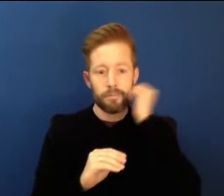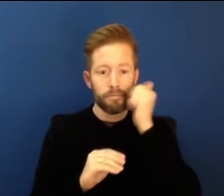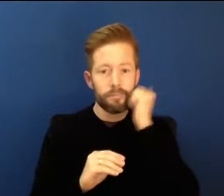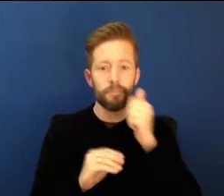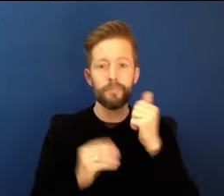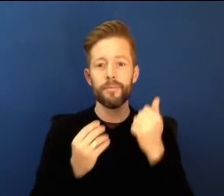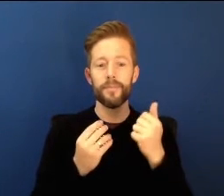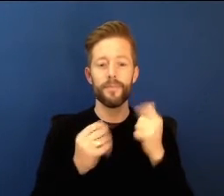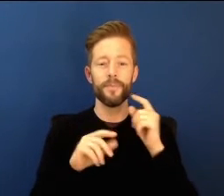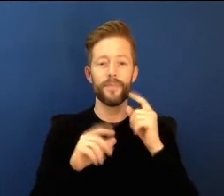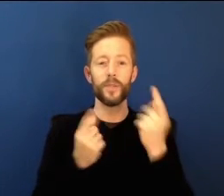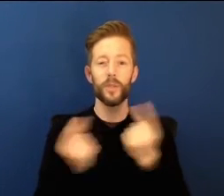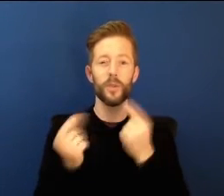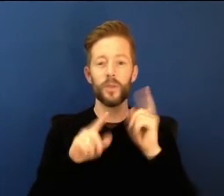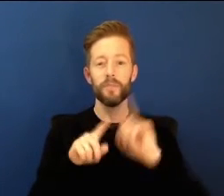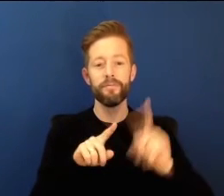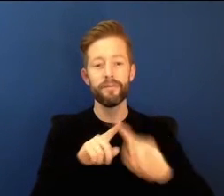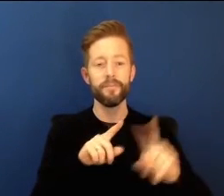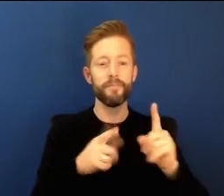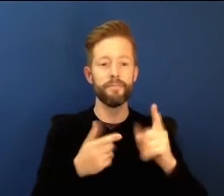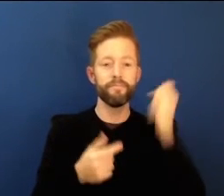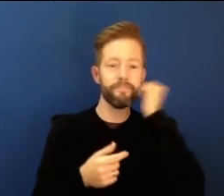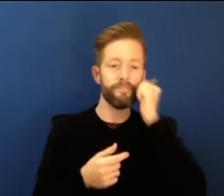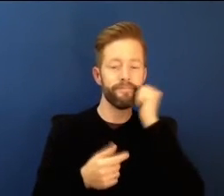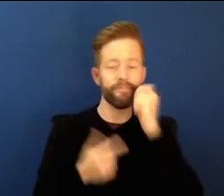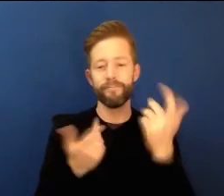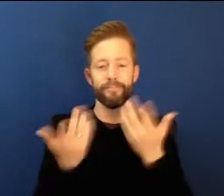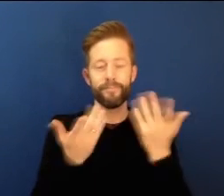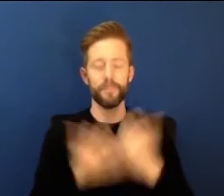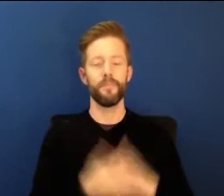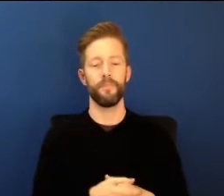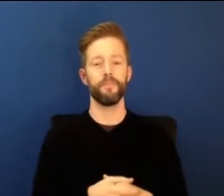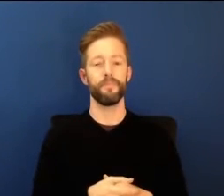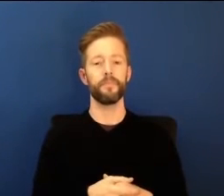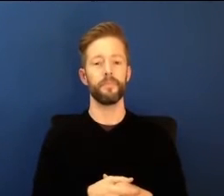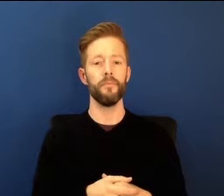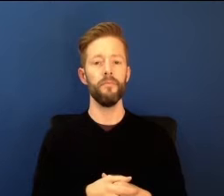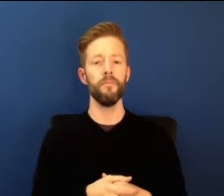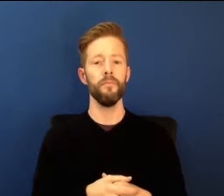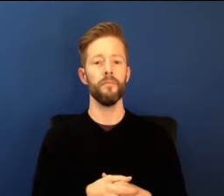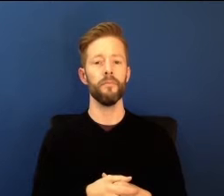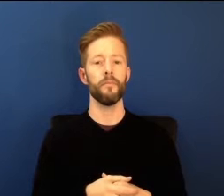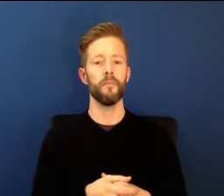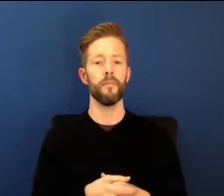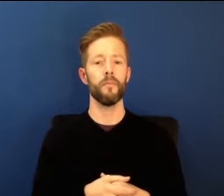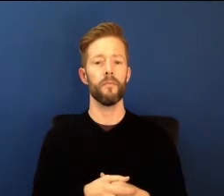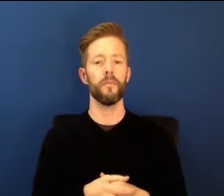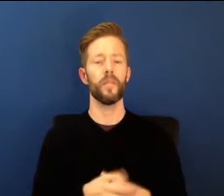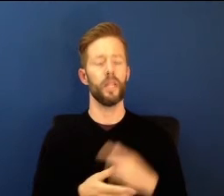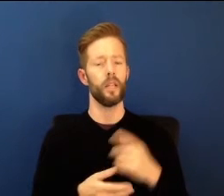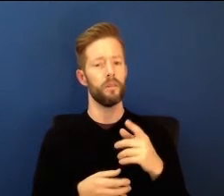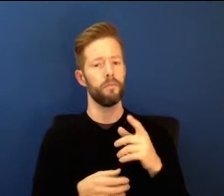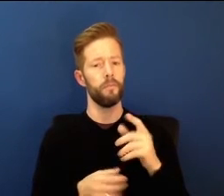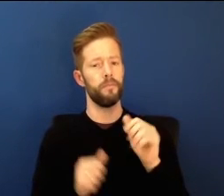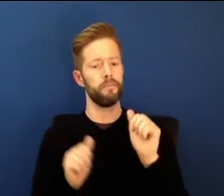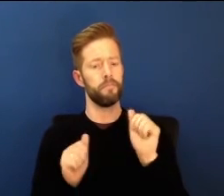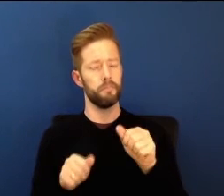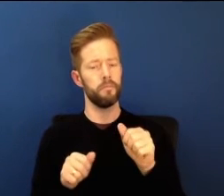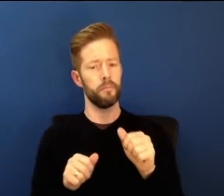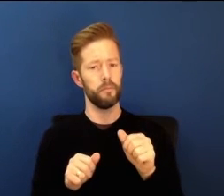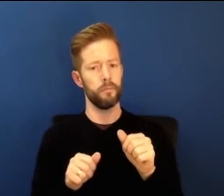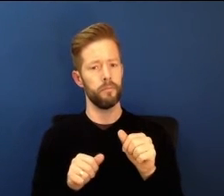day during embedded activities, or during our daily routines and activities. But I do think there's value in